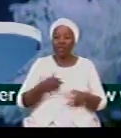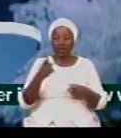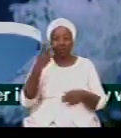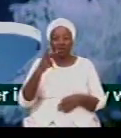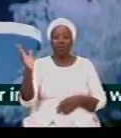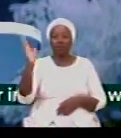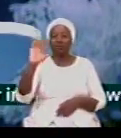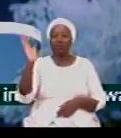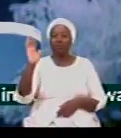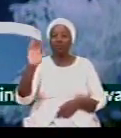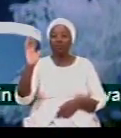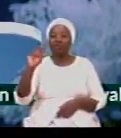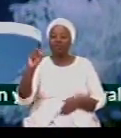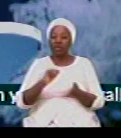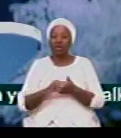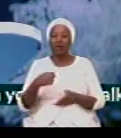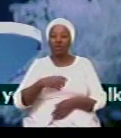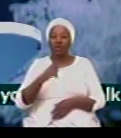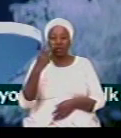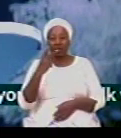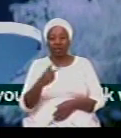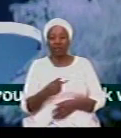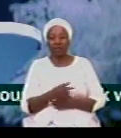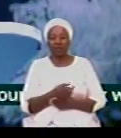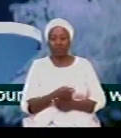Have you finished?